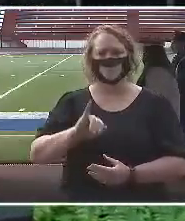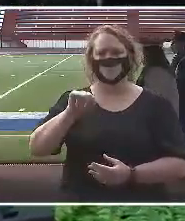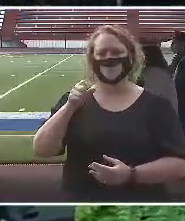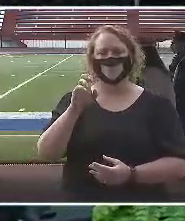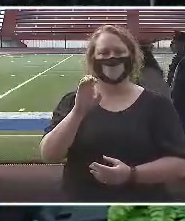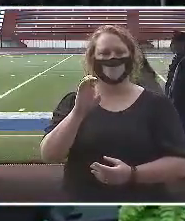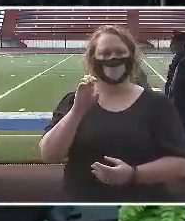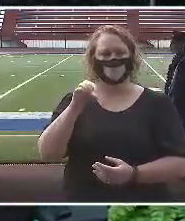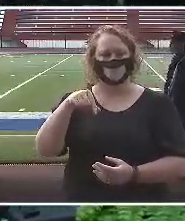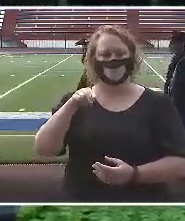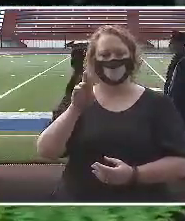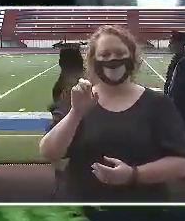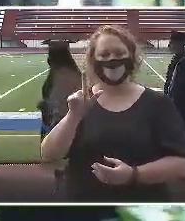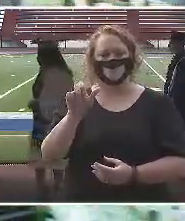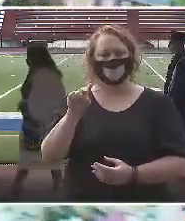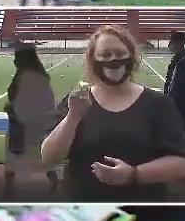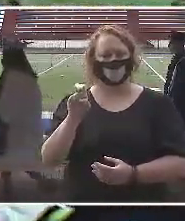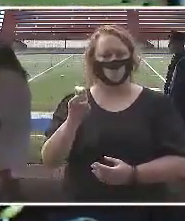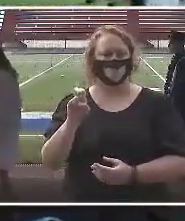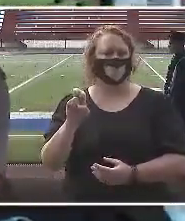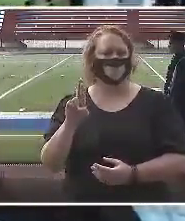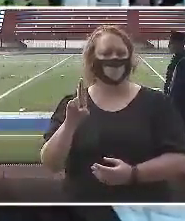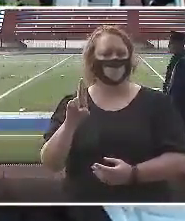Jacqueline Wicoza.